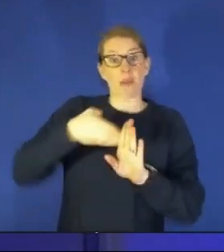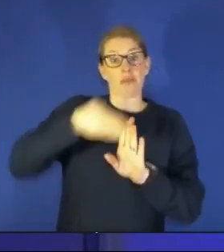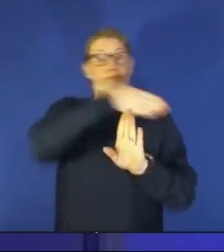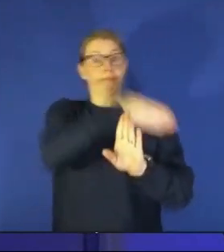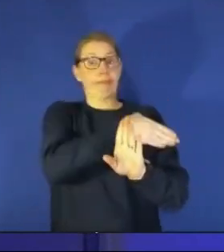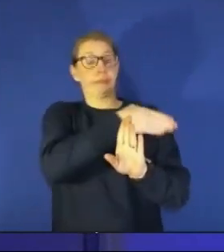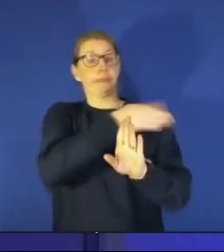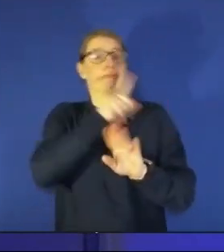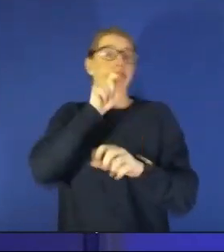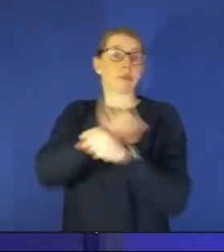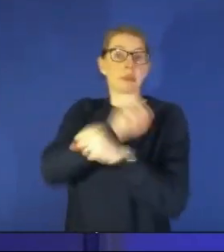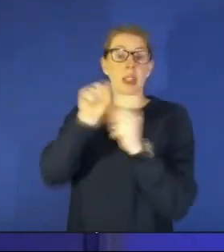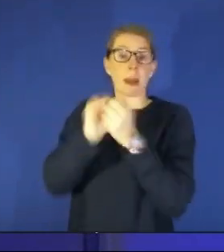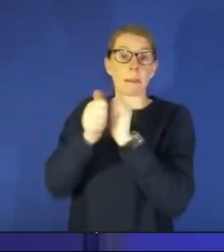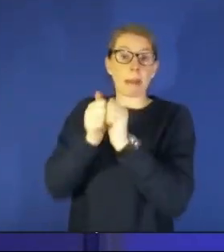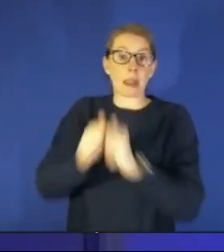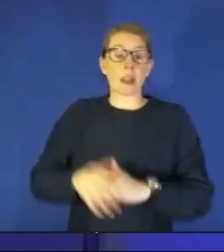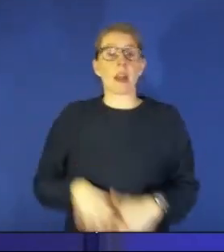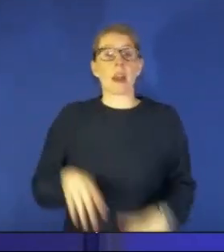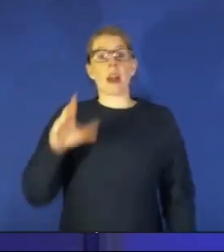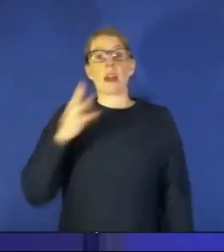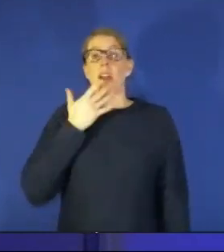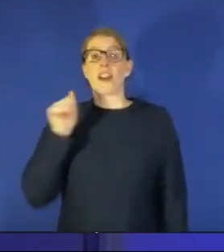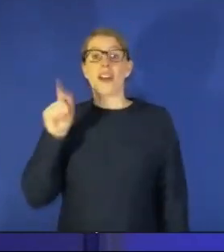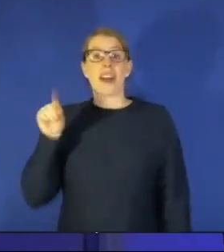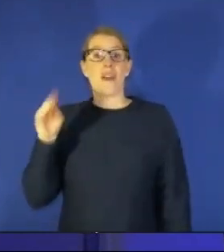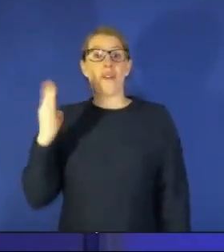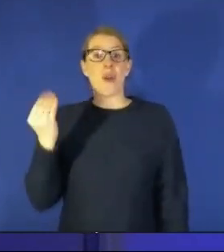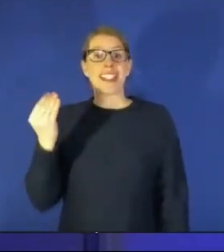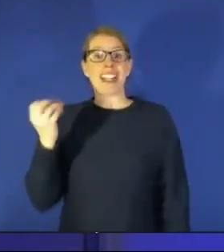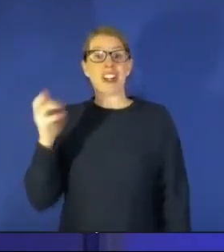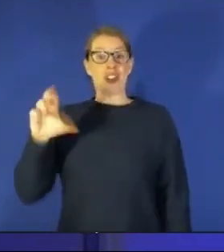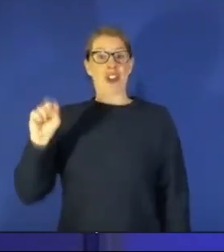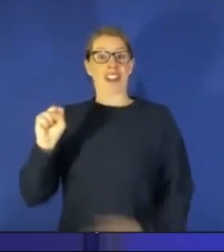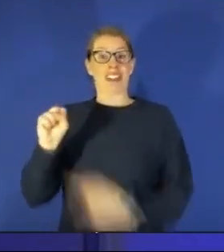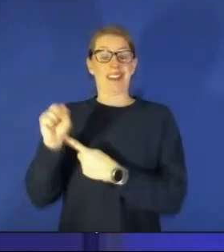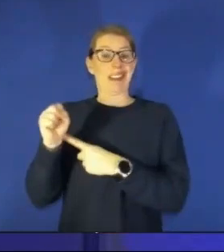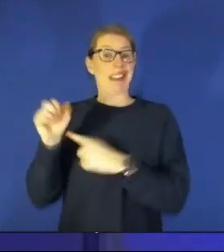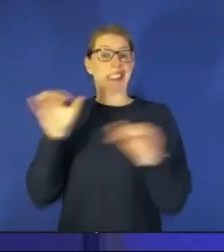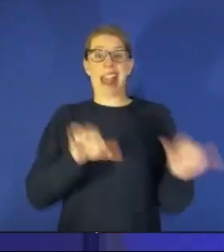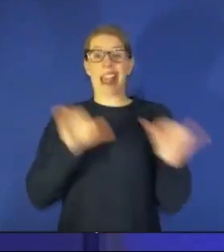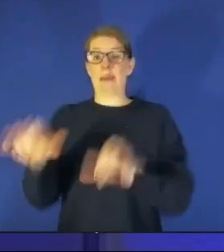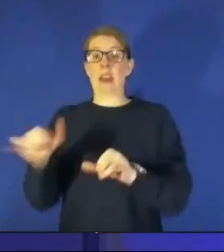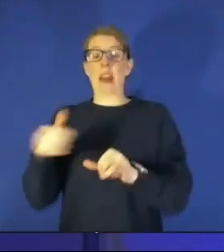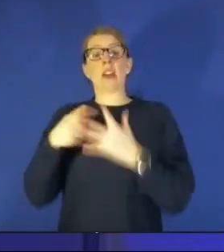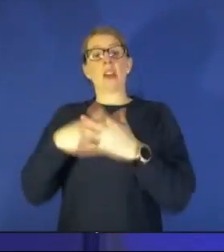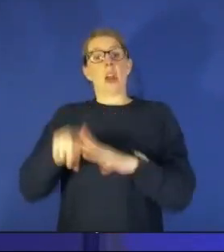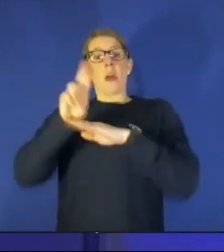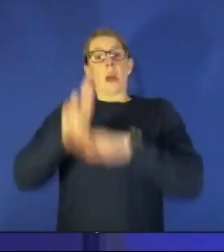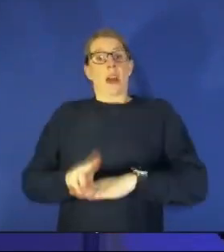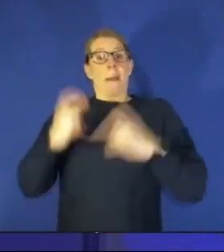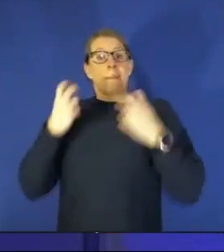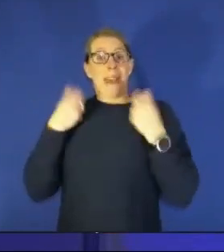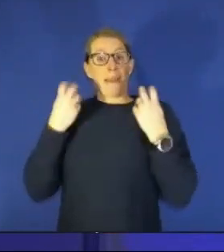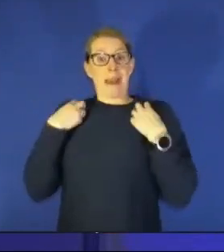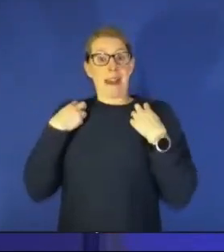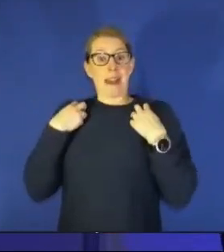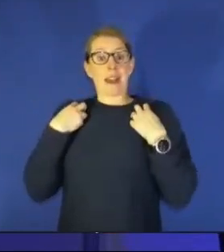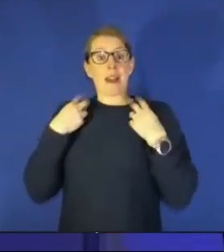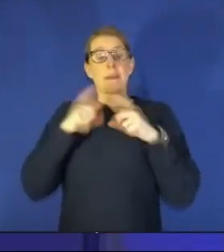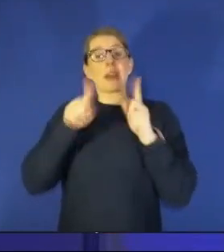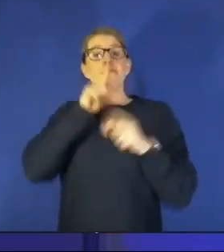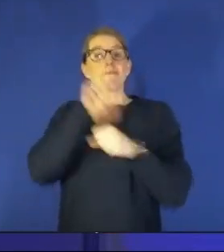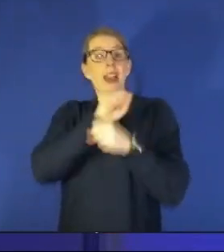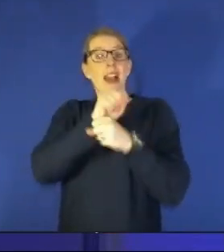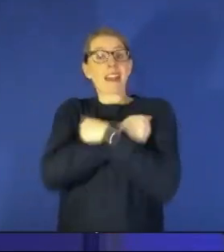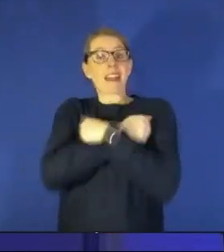Colorado 14ers are the same thing. And so that's why I started wearing a backpack and doing all that. And I really love to do it. I only